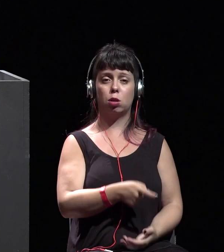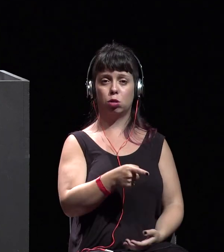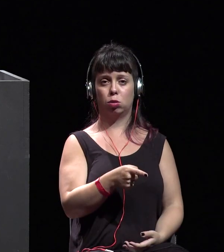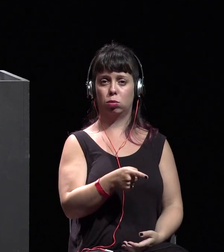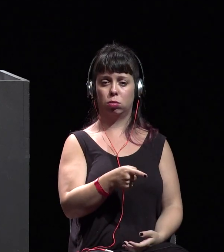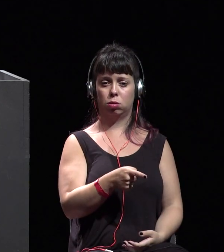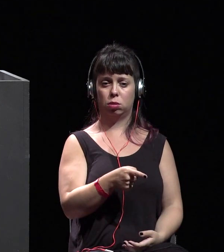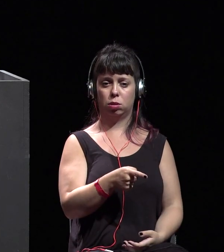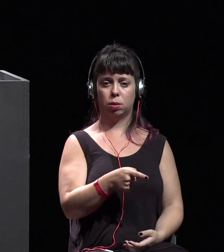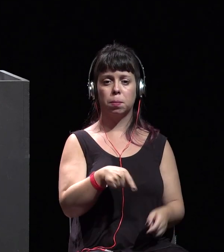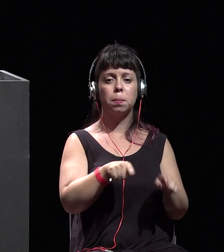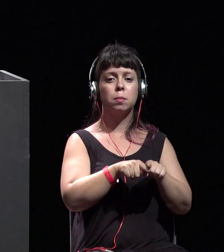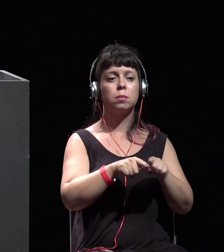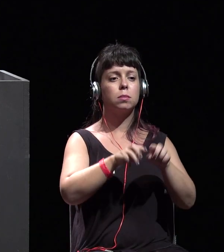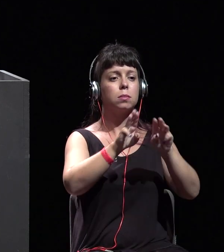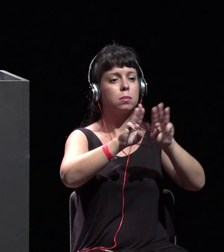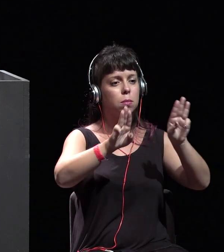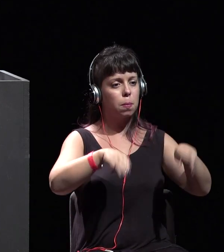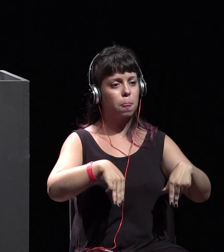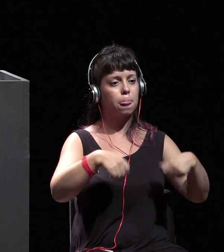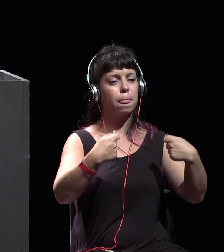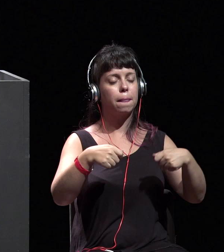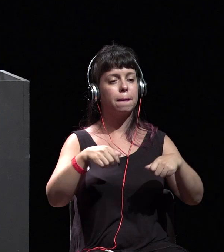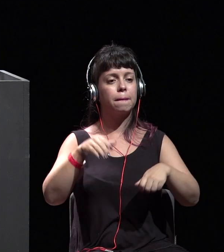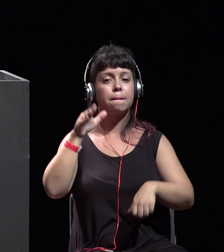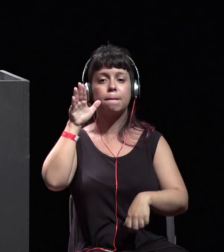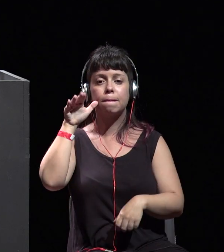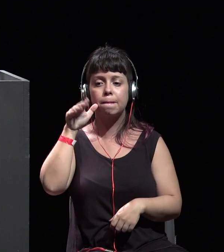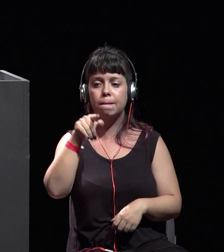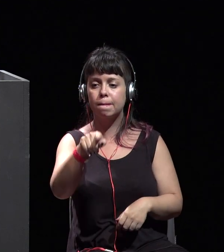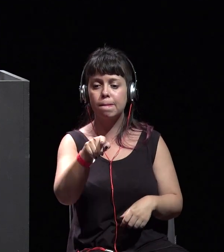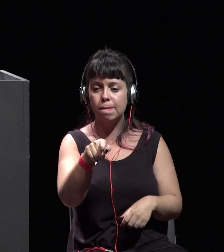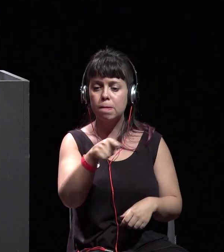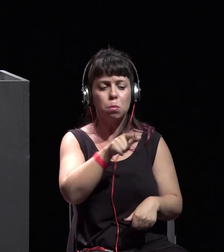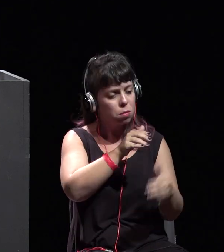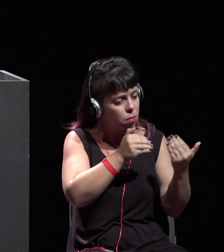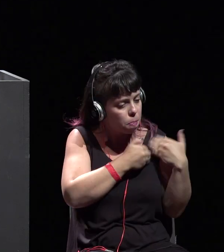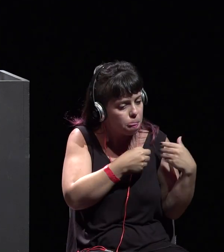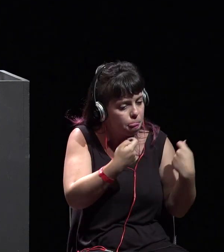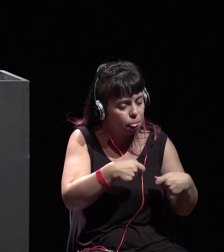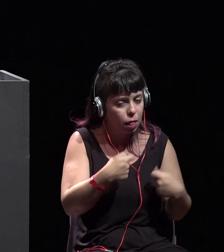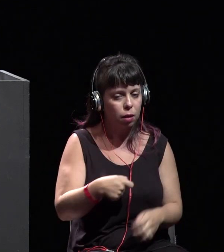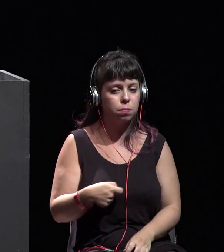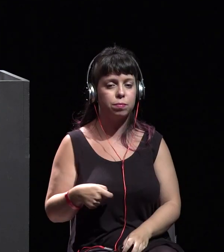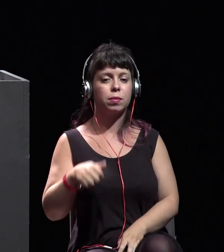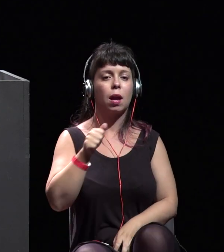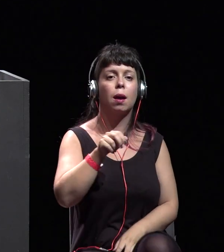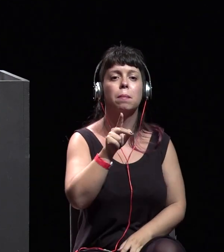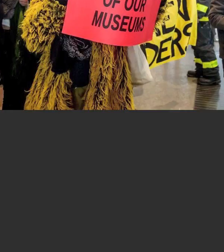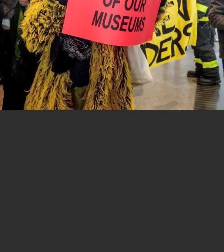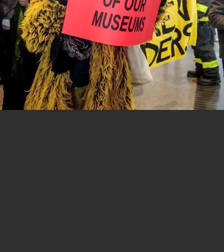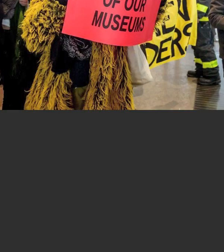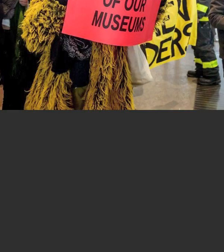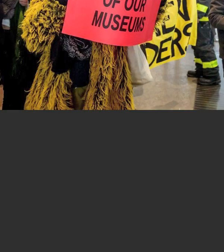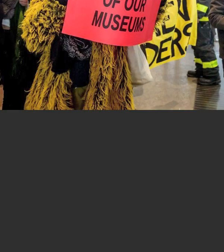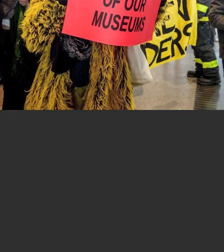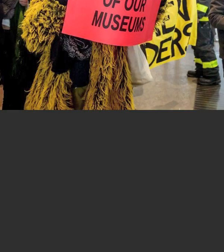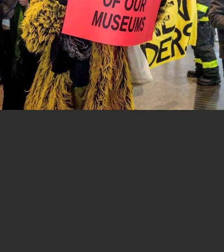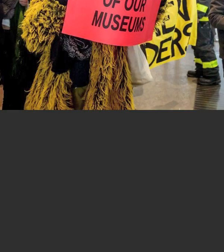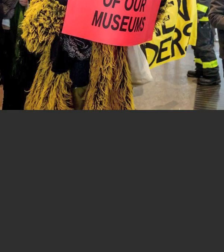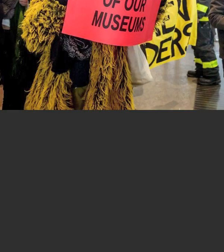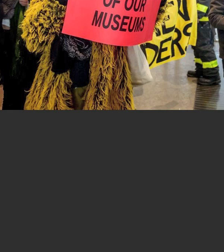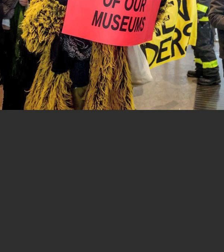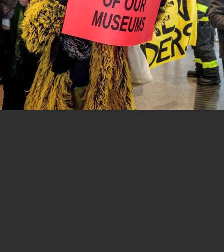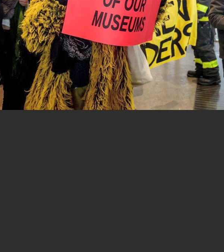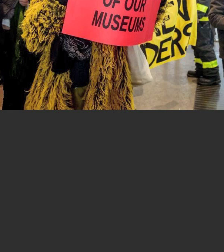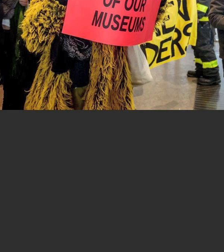well as those on the receiving end of Candace tear gas, DTP organized an action against the Whitney Museum in December 2018.